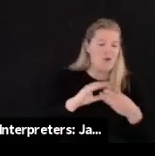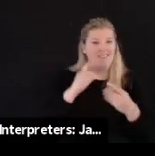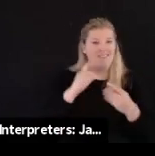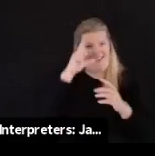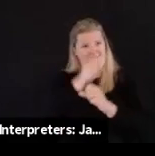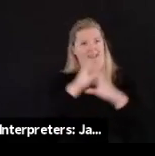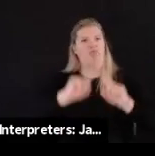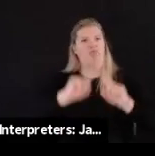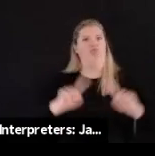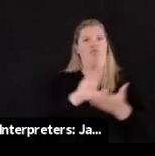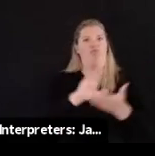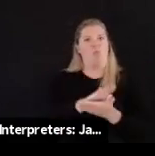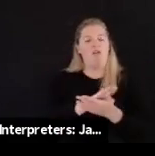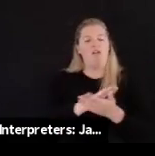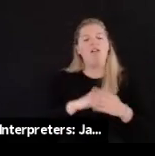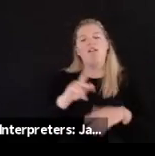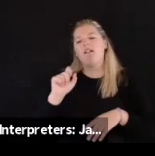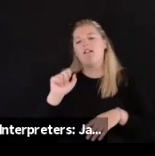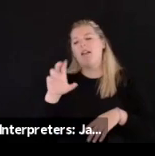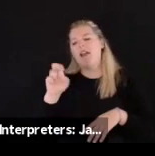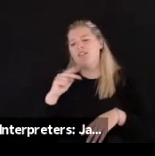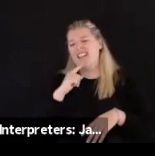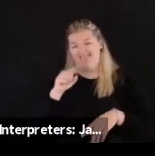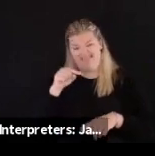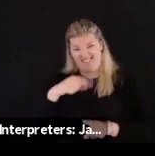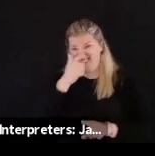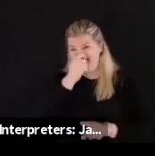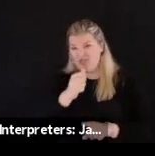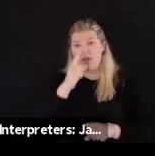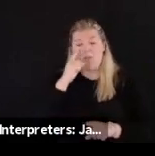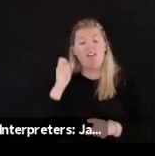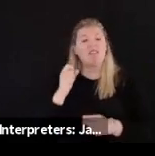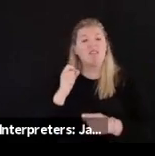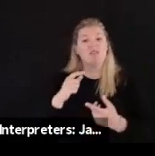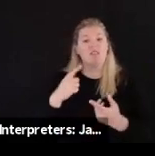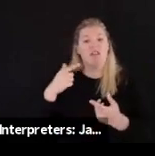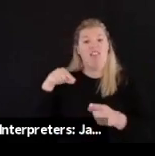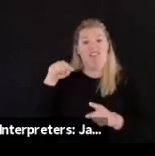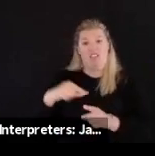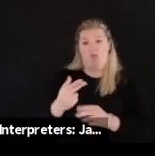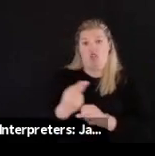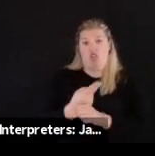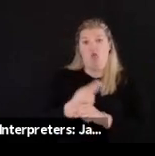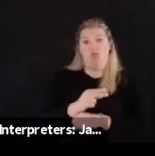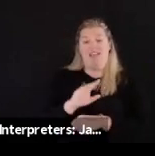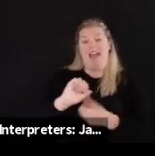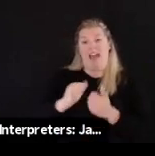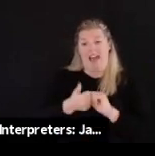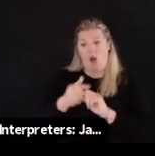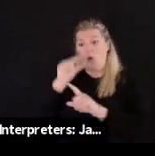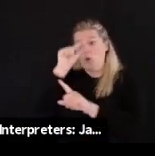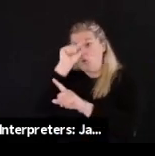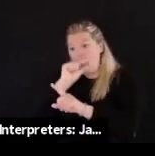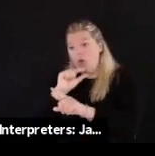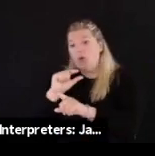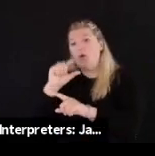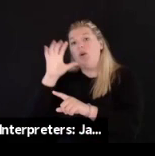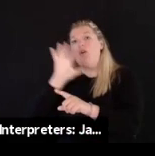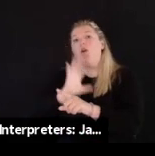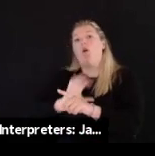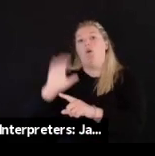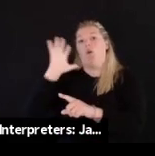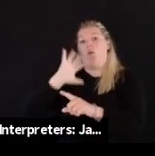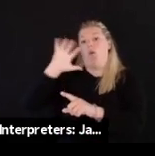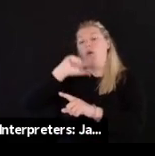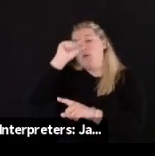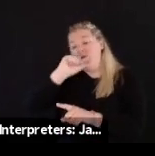Karen shared, it's interesting because this is used by the way students were taught. If you look at ancient Greece and other cultures, the students would often just sit